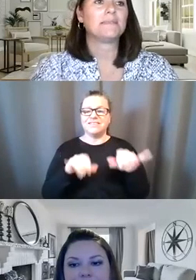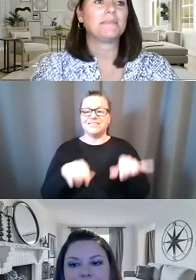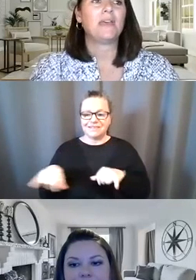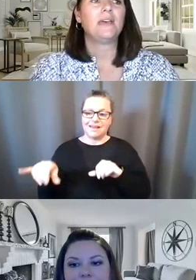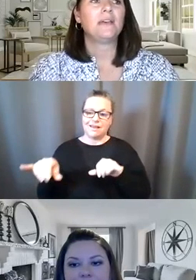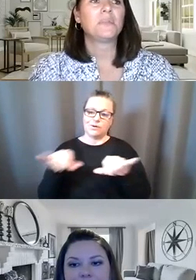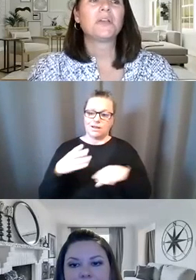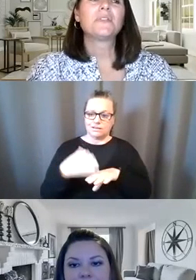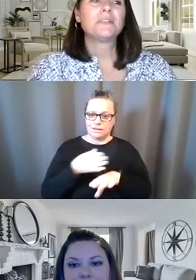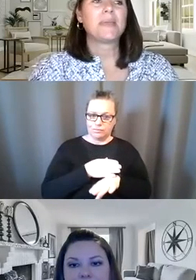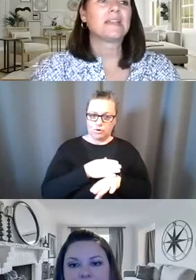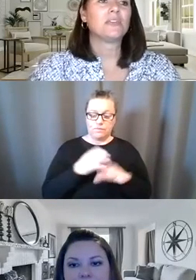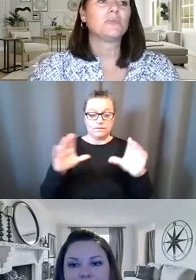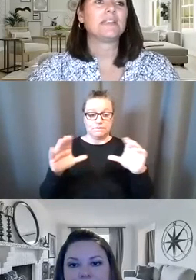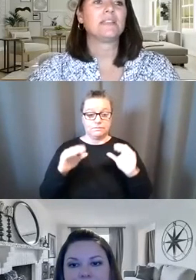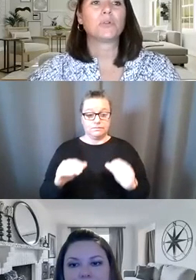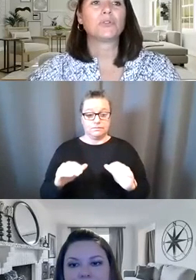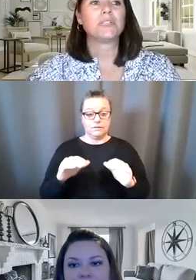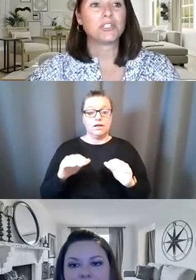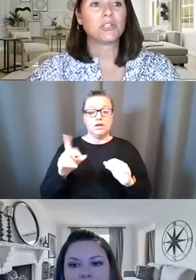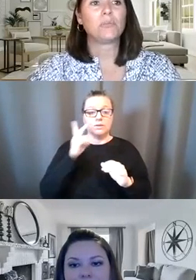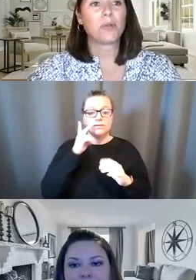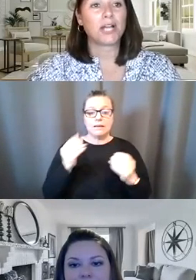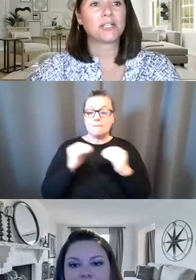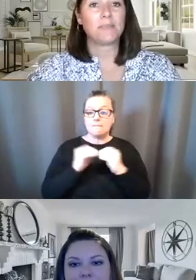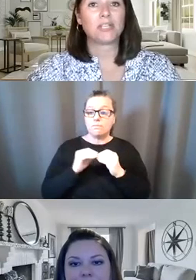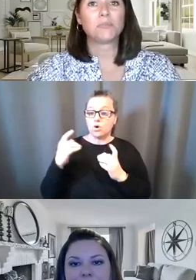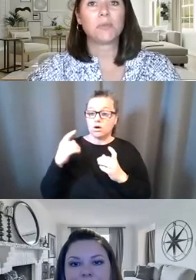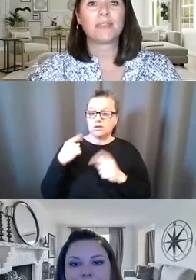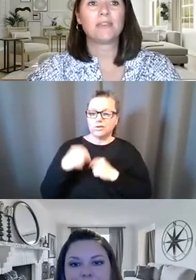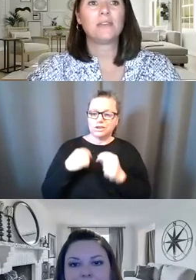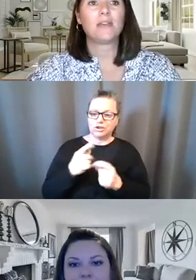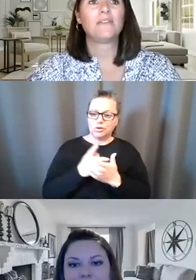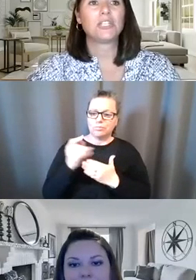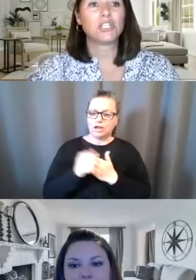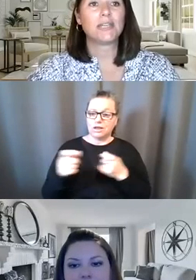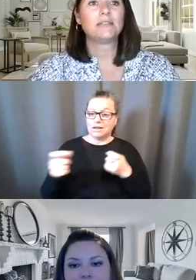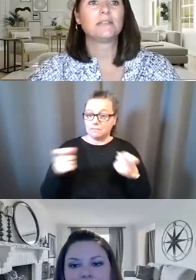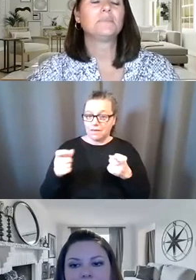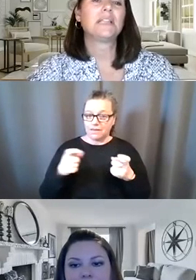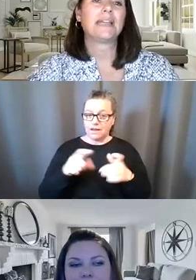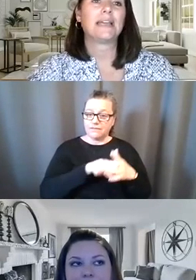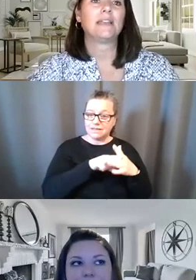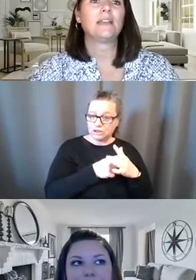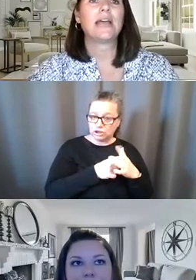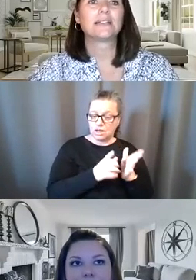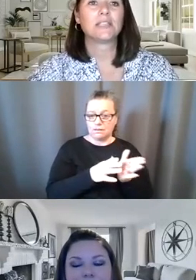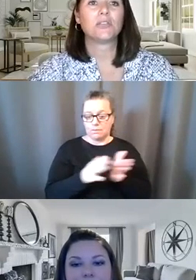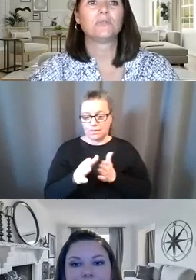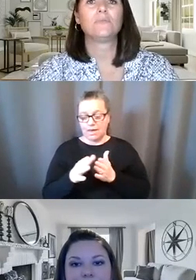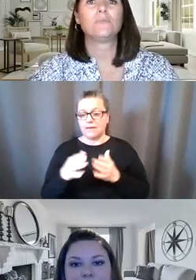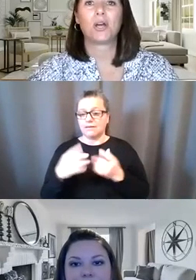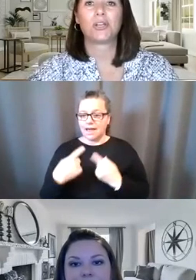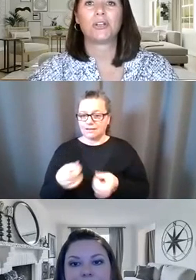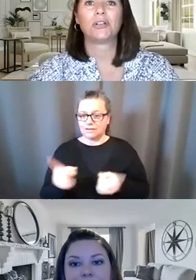improvements. Below the DMAIC, you will see the more traditional project management method of initiate, plan,